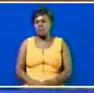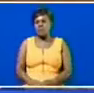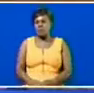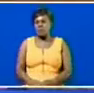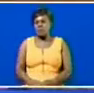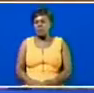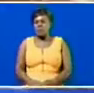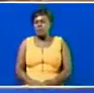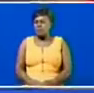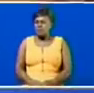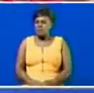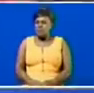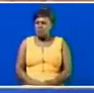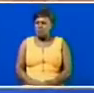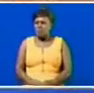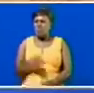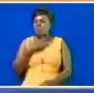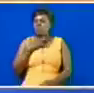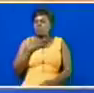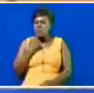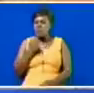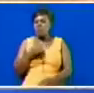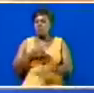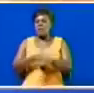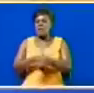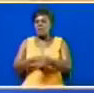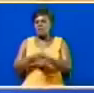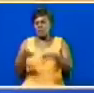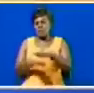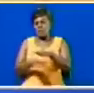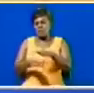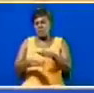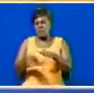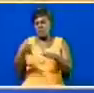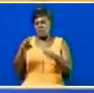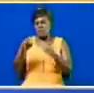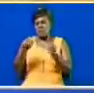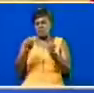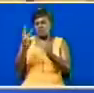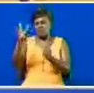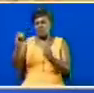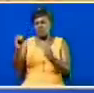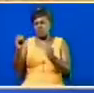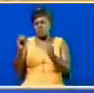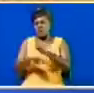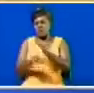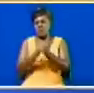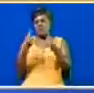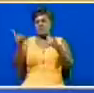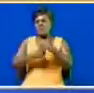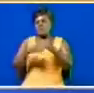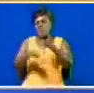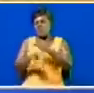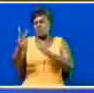to rank players with under 40, under 16, under 17, 18, 19,